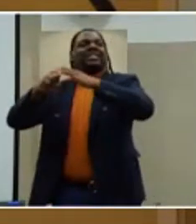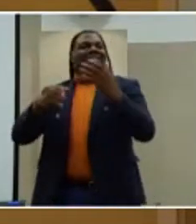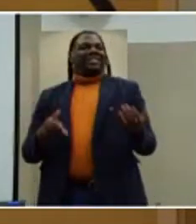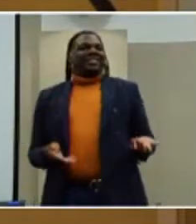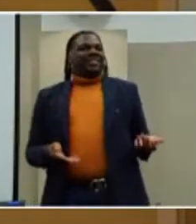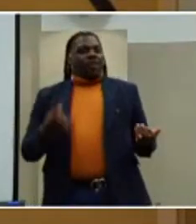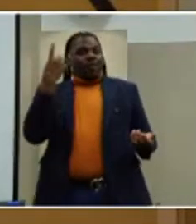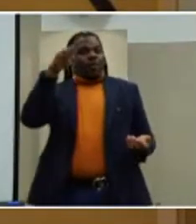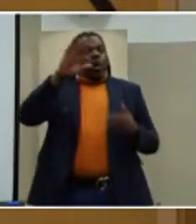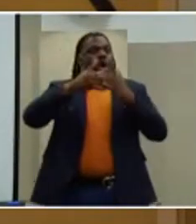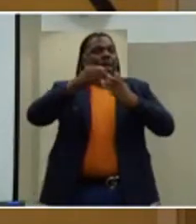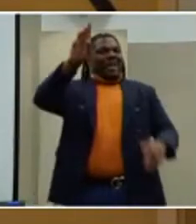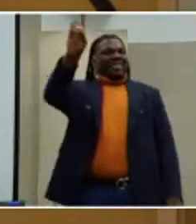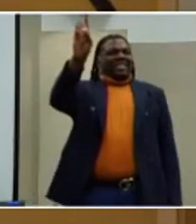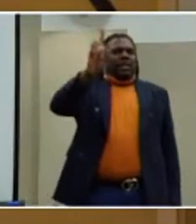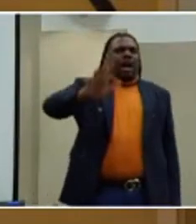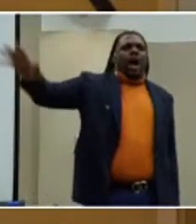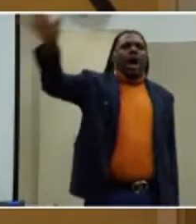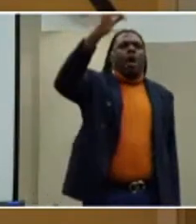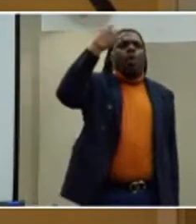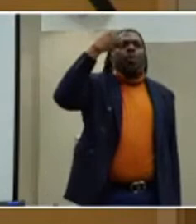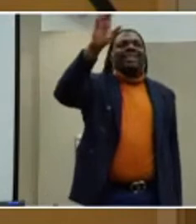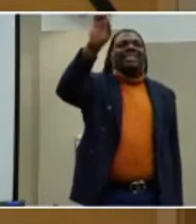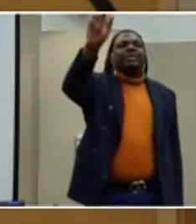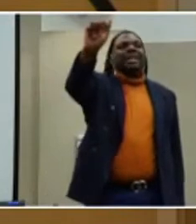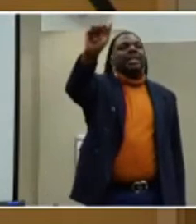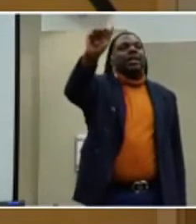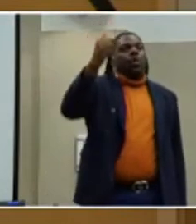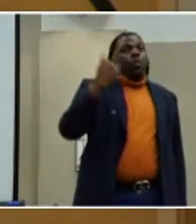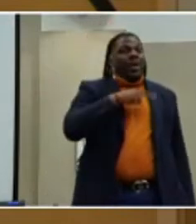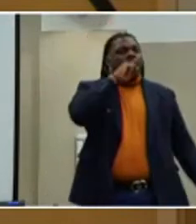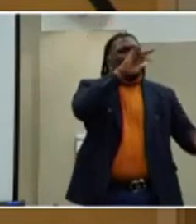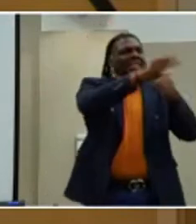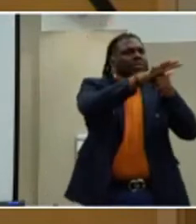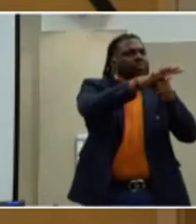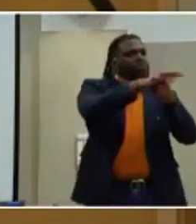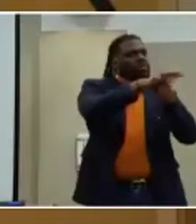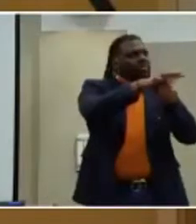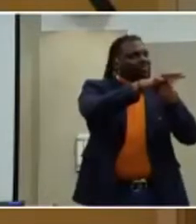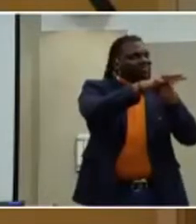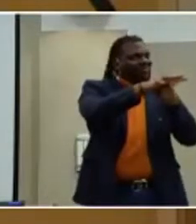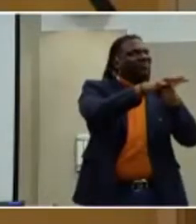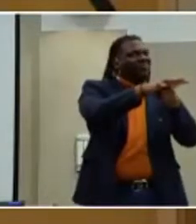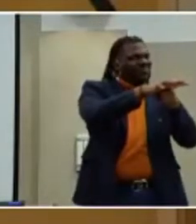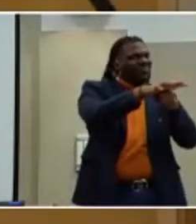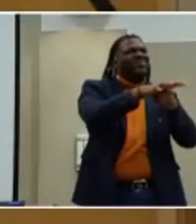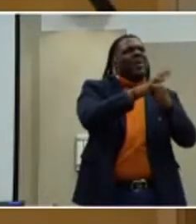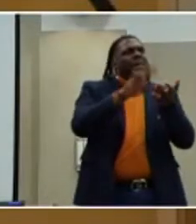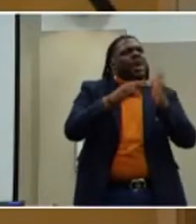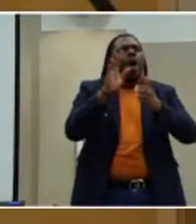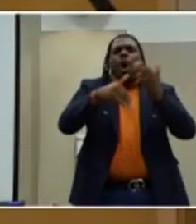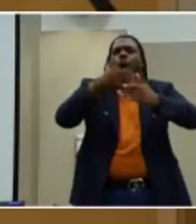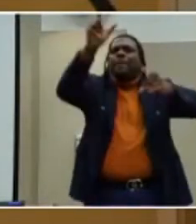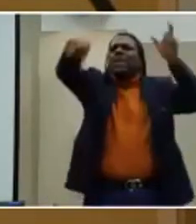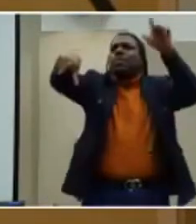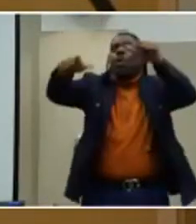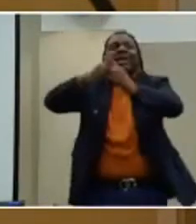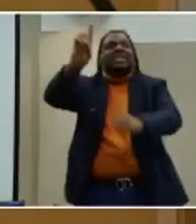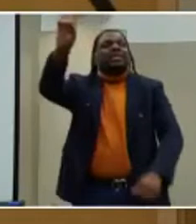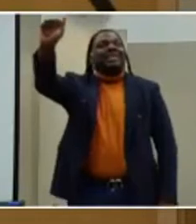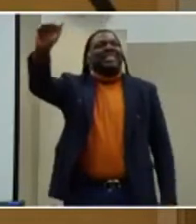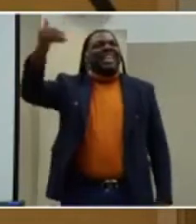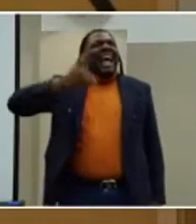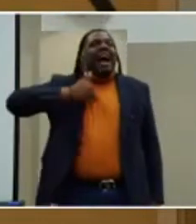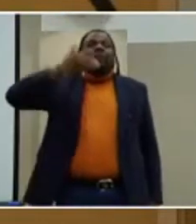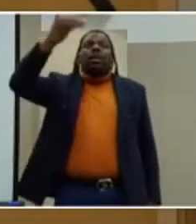for Marylanders with disabilities, we are committed to the promise of a Maryland in which all people with disabilities